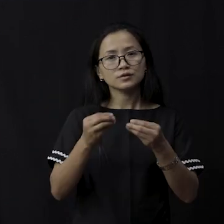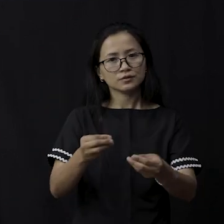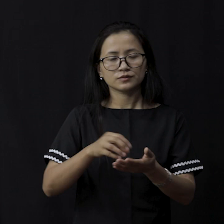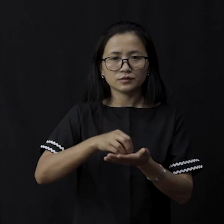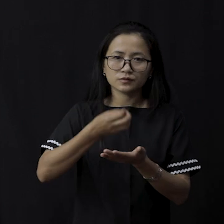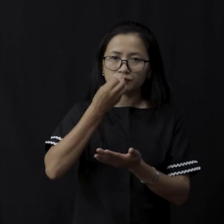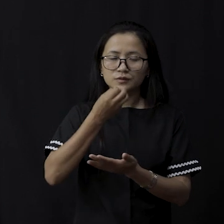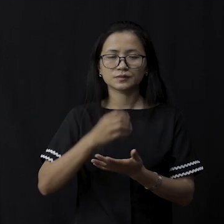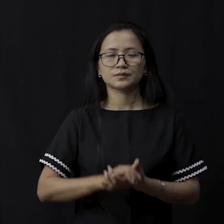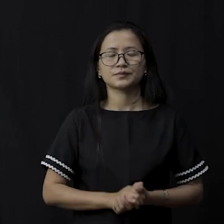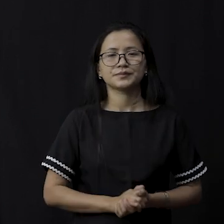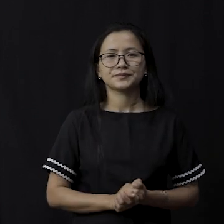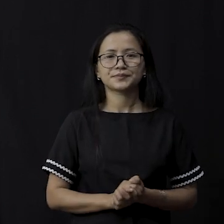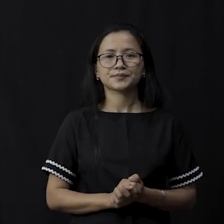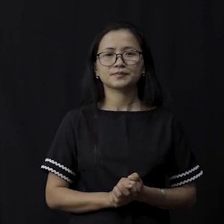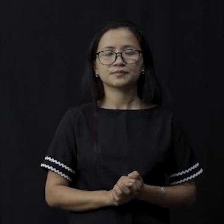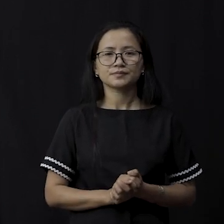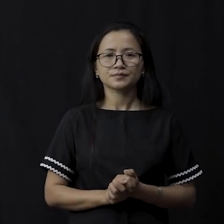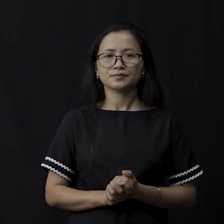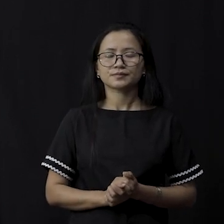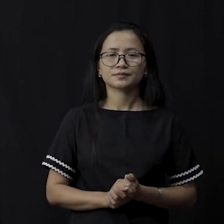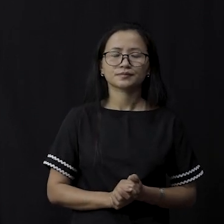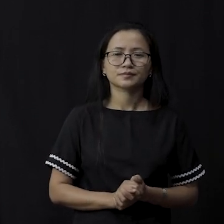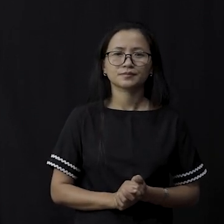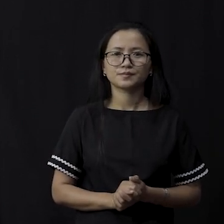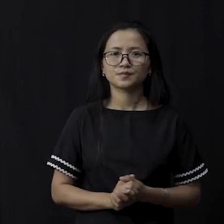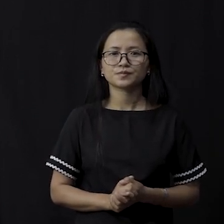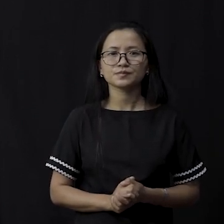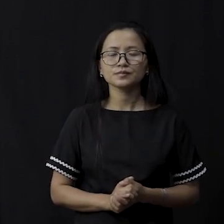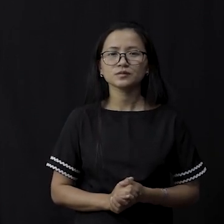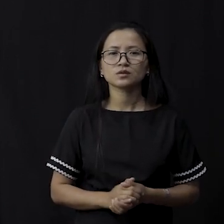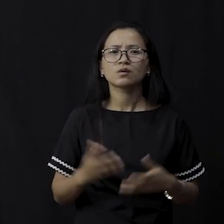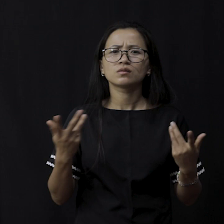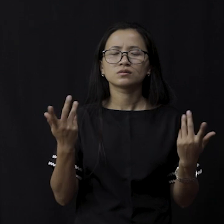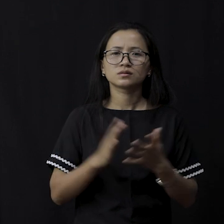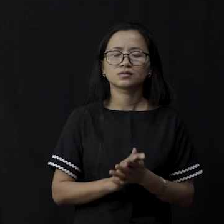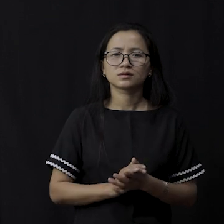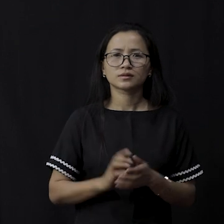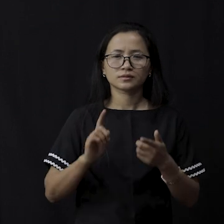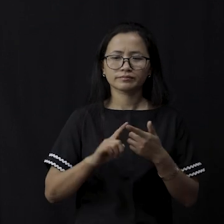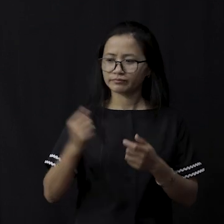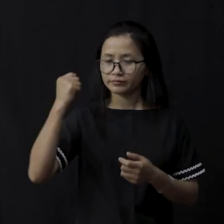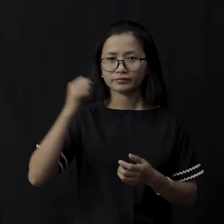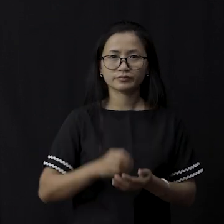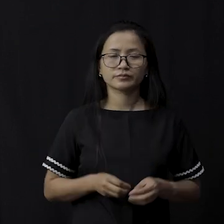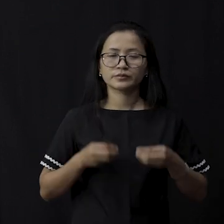giving food. See, energy giving food. What are energy giving food,